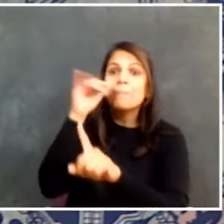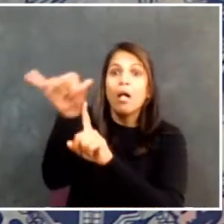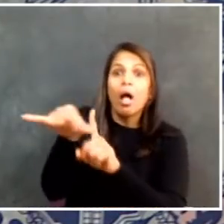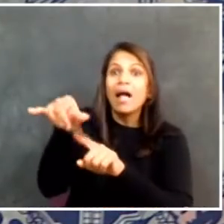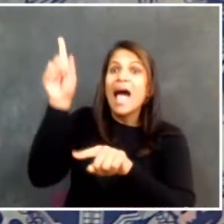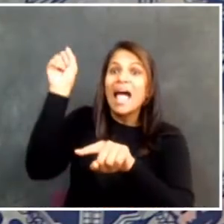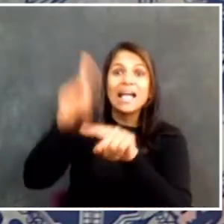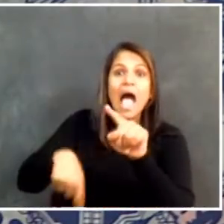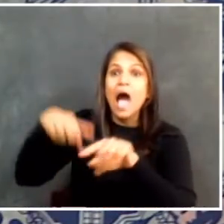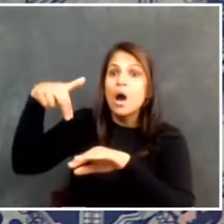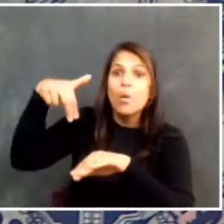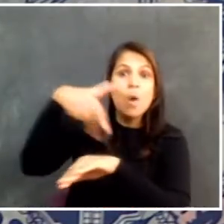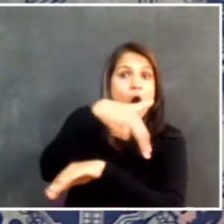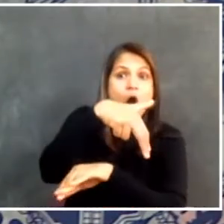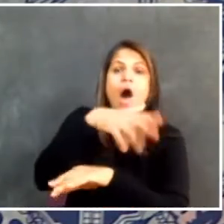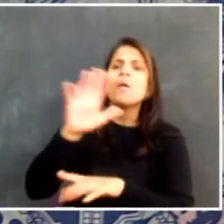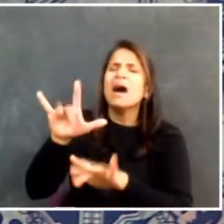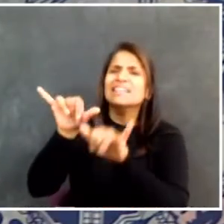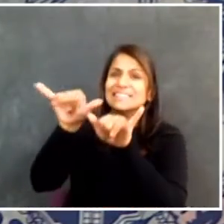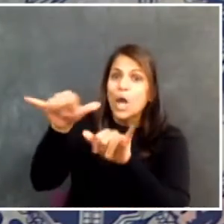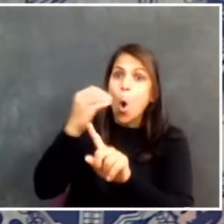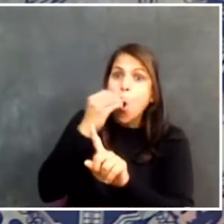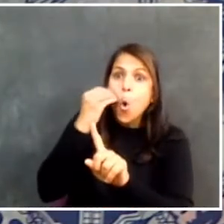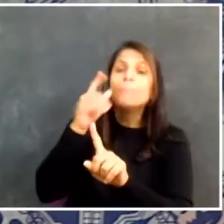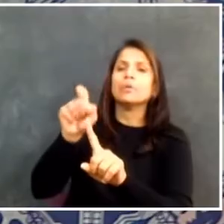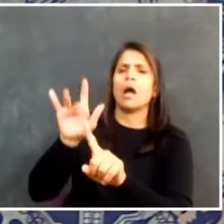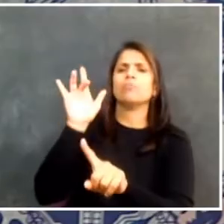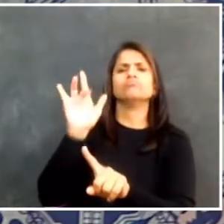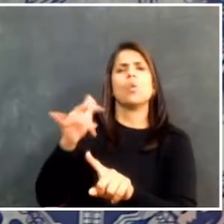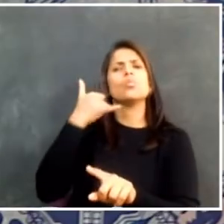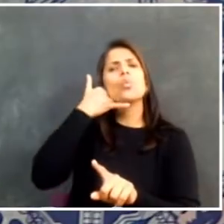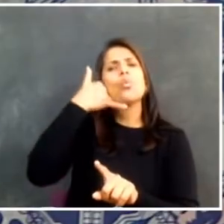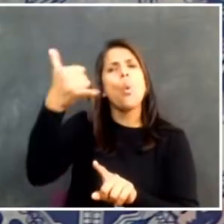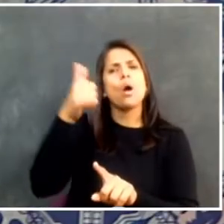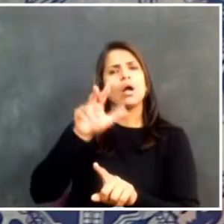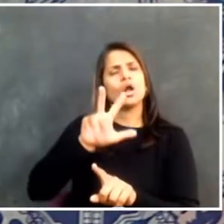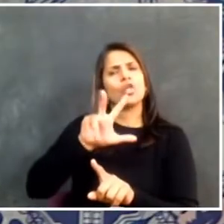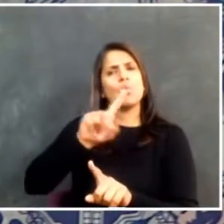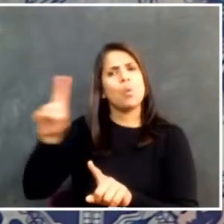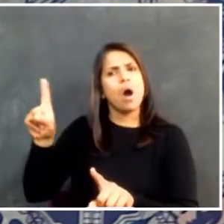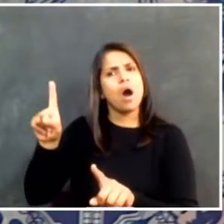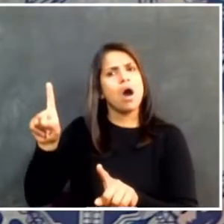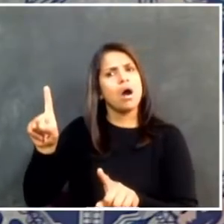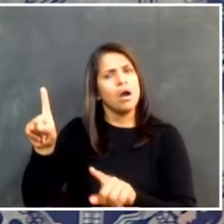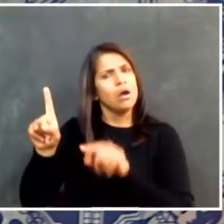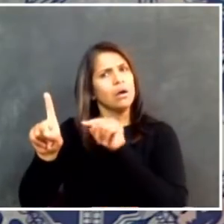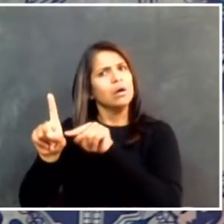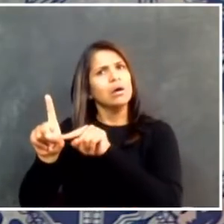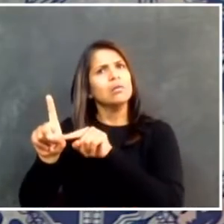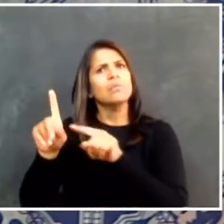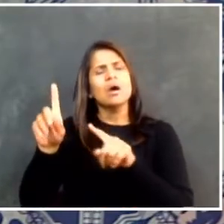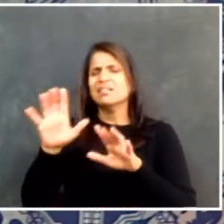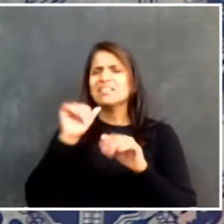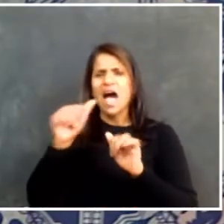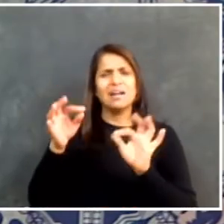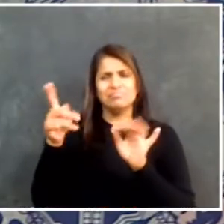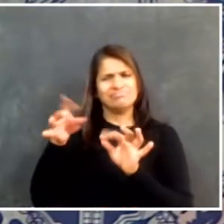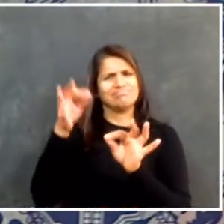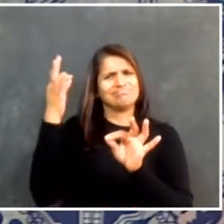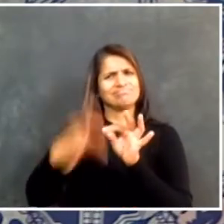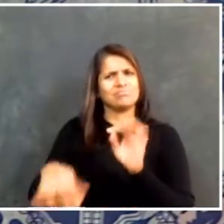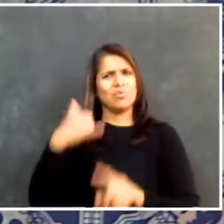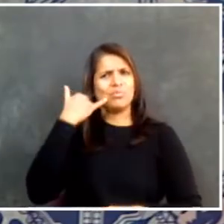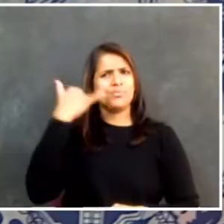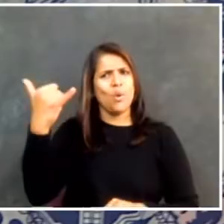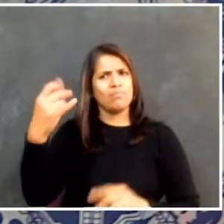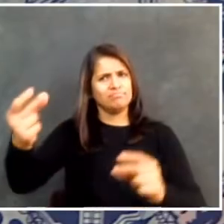fast. Someone needs food, we have to get it to them fast. And then we have to keep bringing it to them until the crisis is over and they have a way to get food